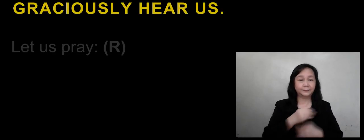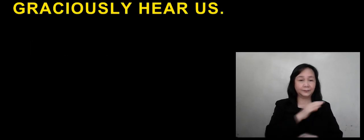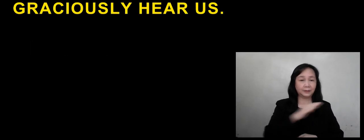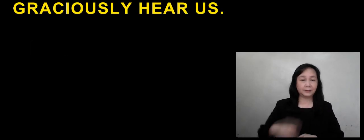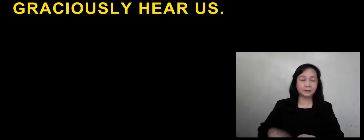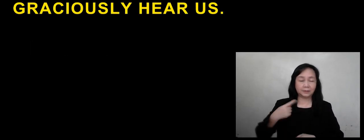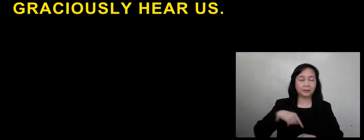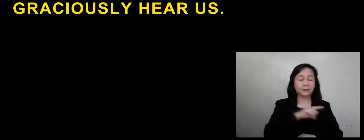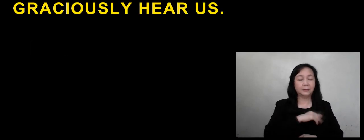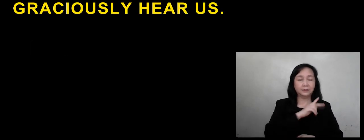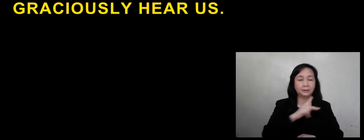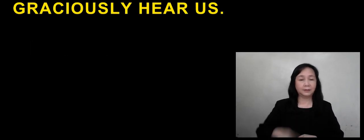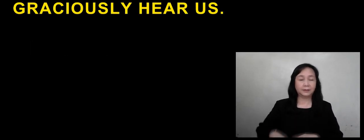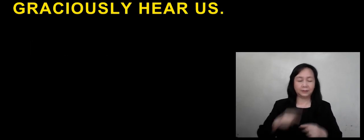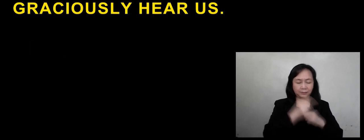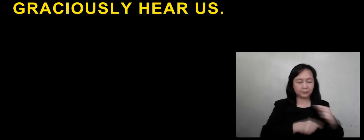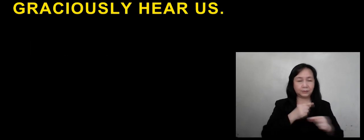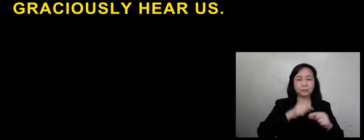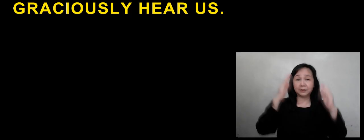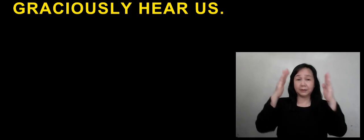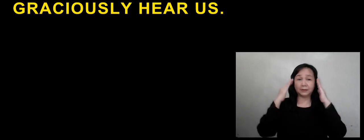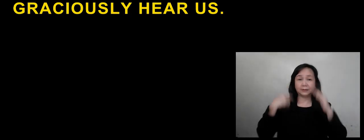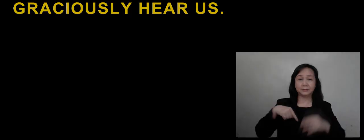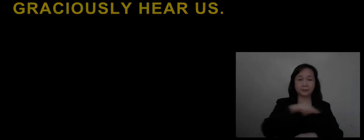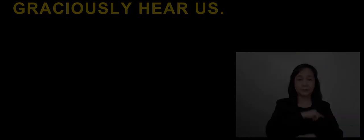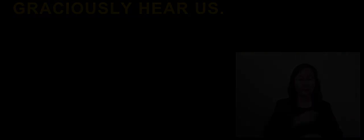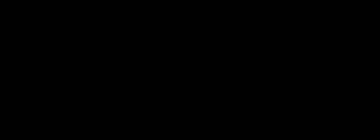Christ our King, graciously hear us.